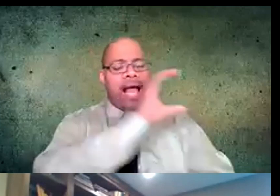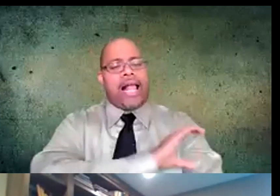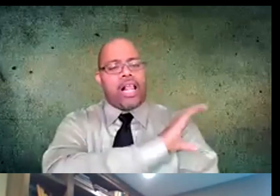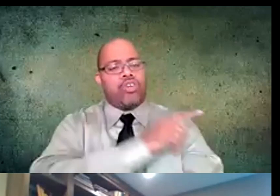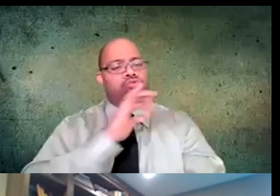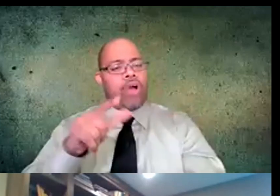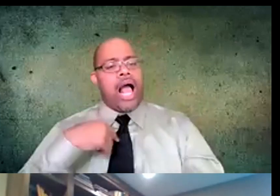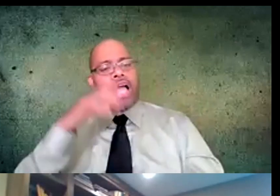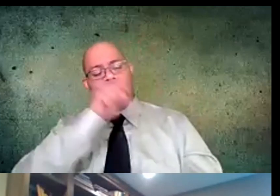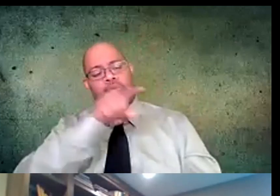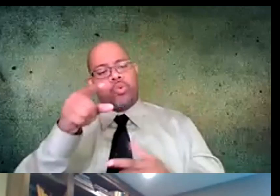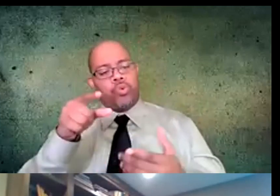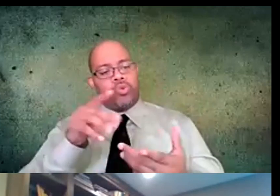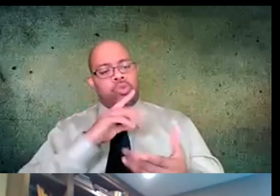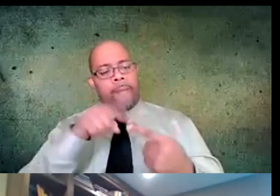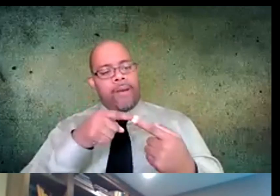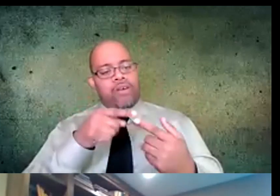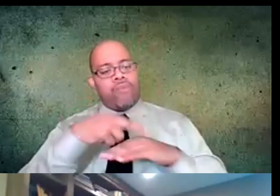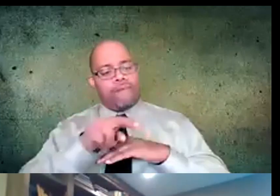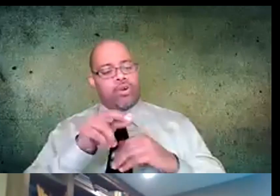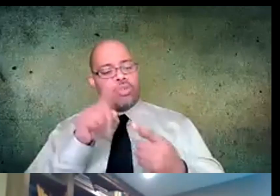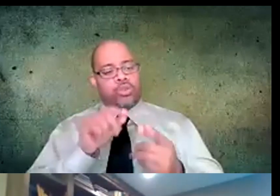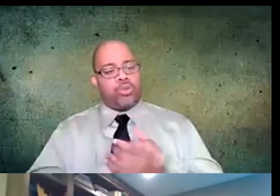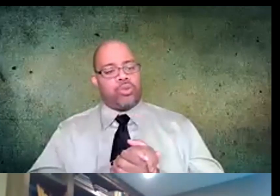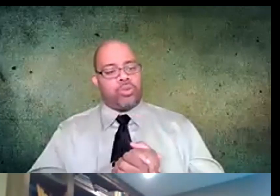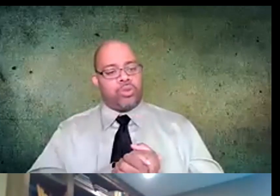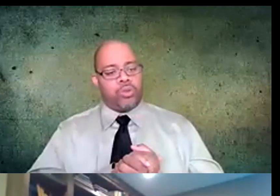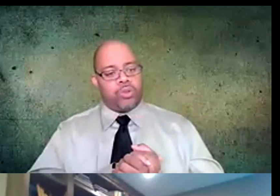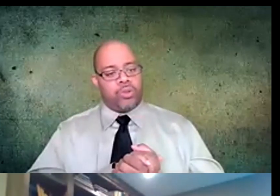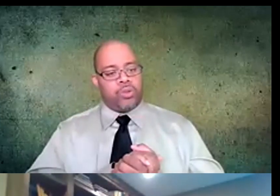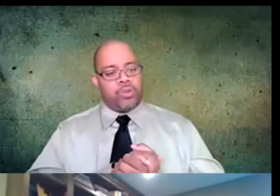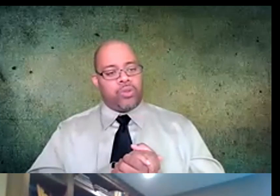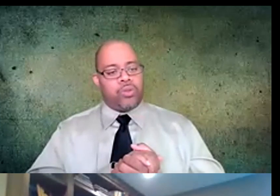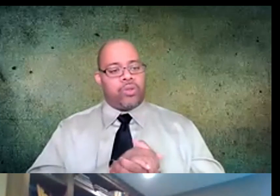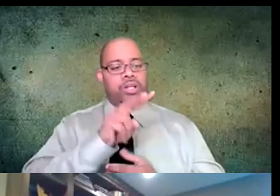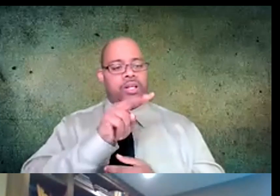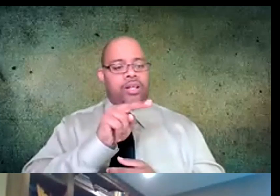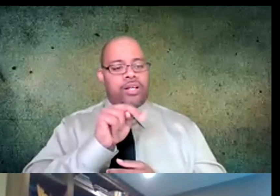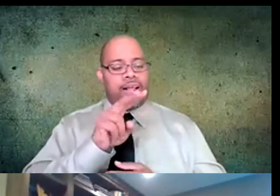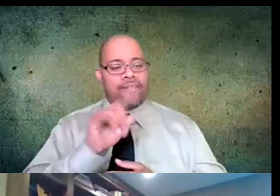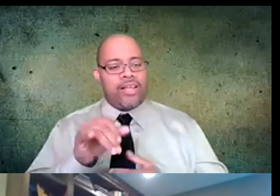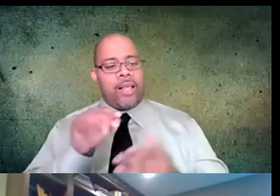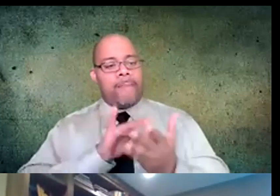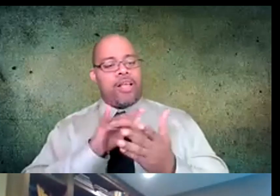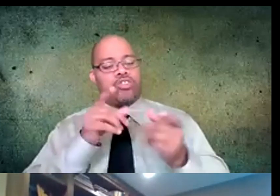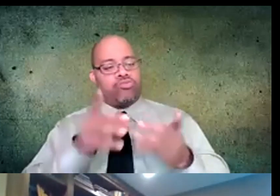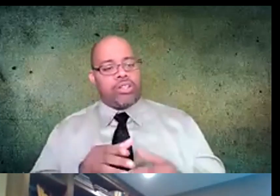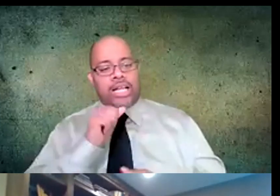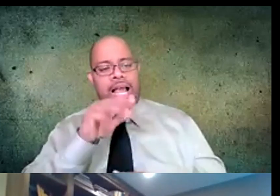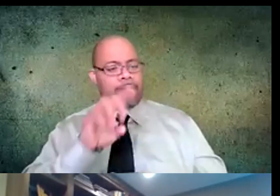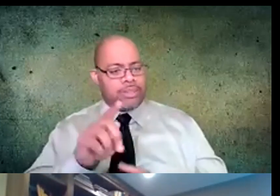I assume you guys are kind of referring to not the medical director, not the